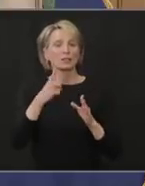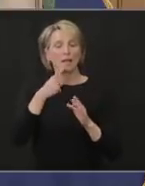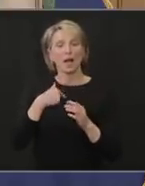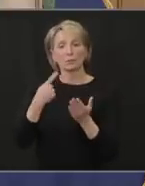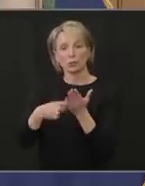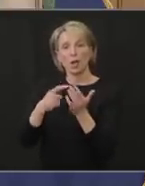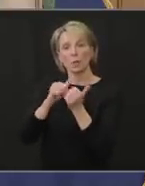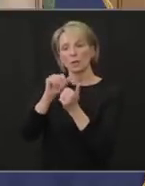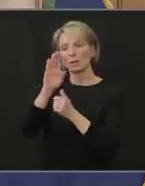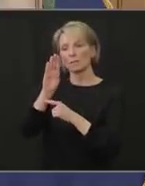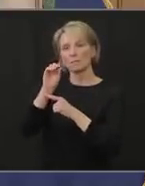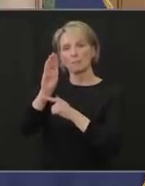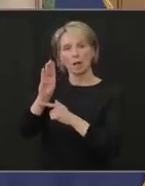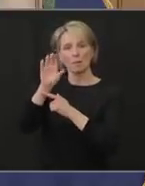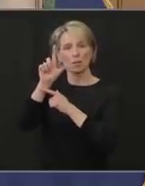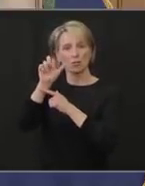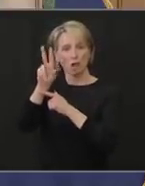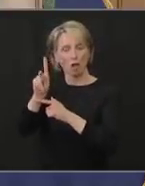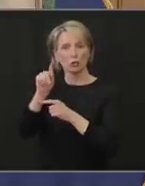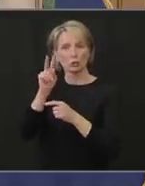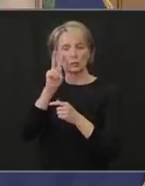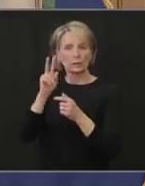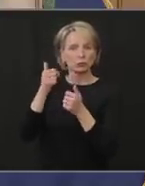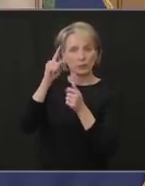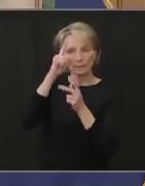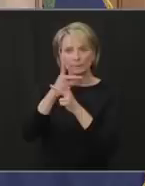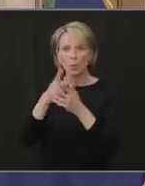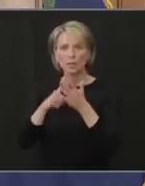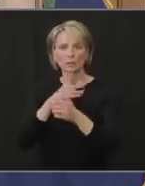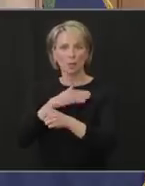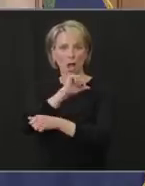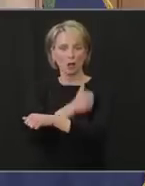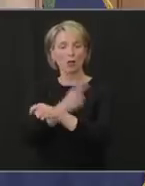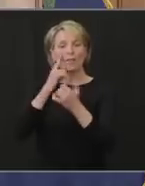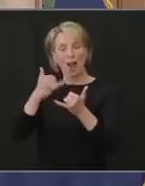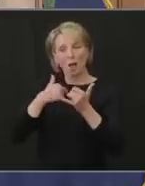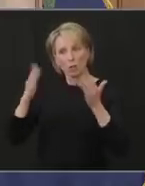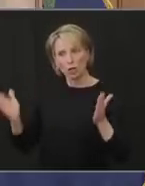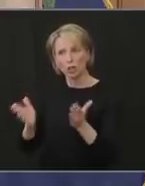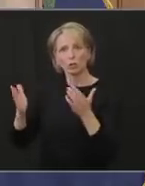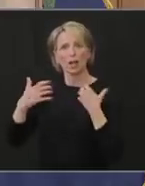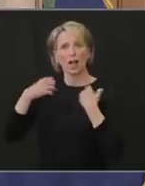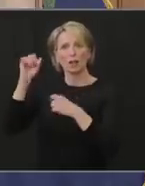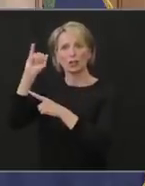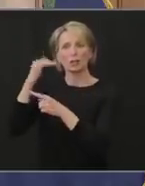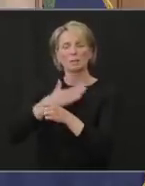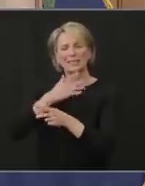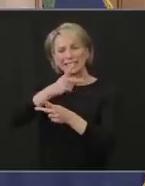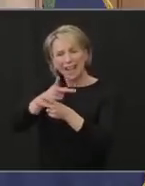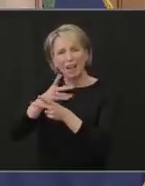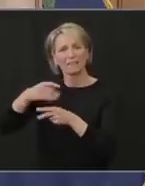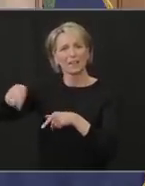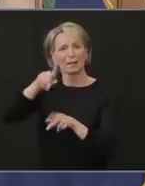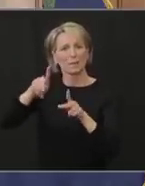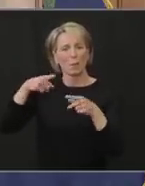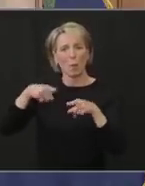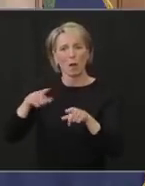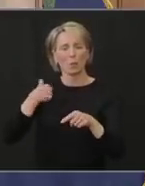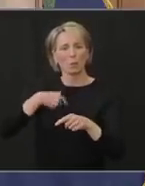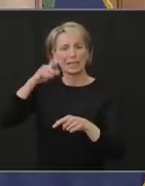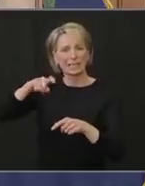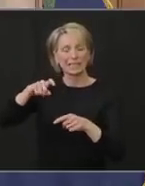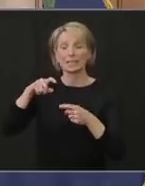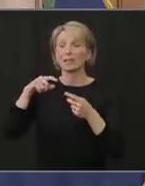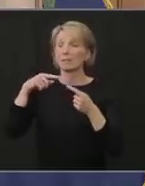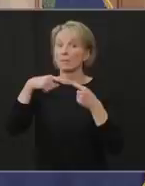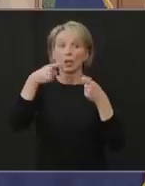have under my EO. Right now, I am urging the health insurance folks, take care of these people in this time of need. Utilities are doing